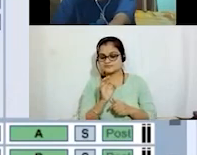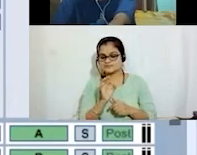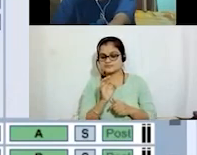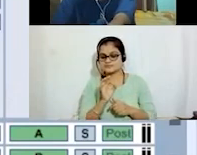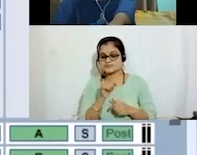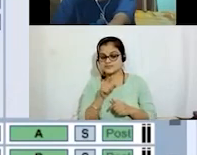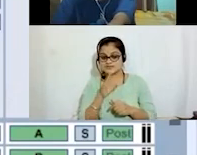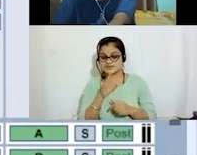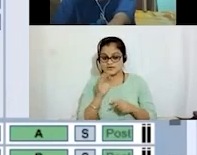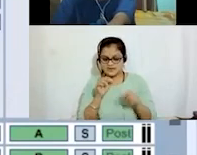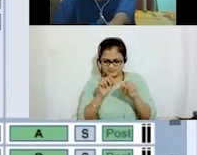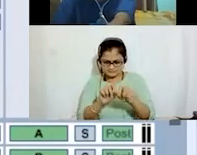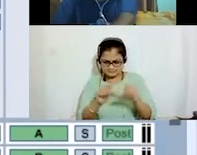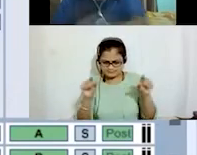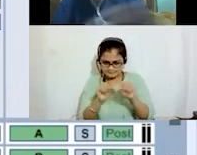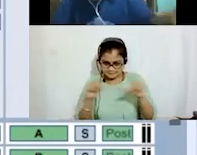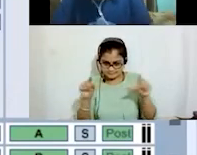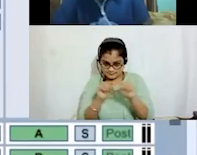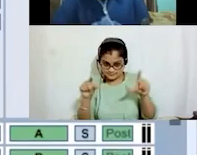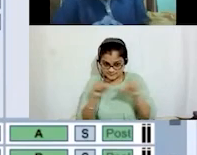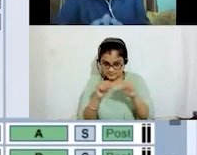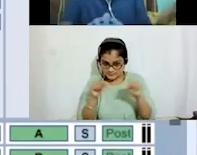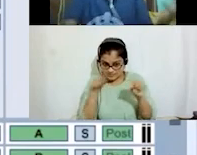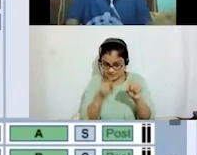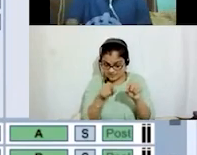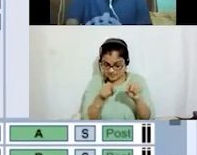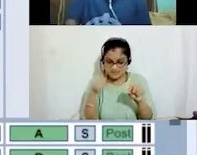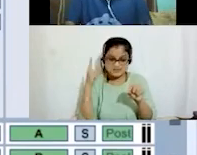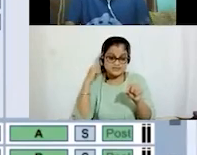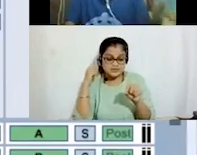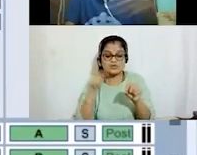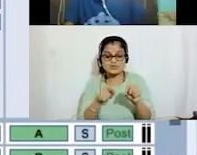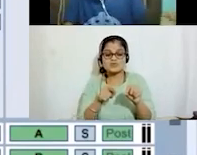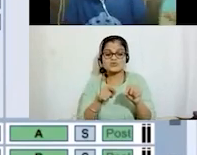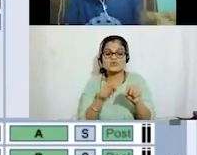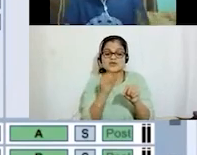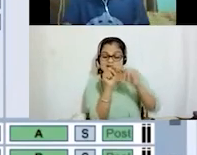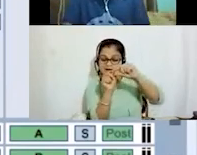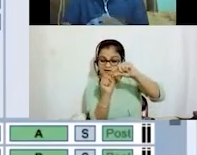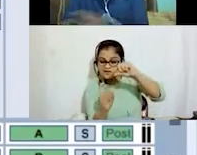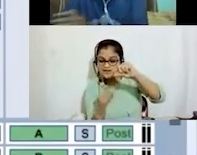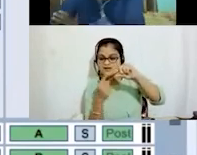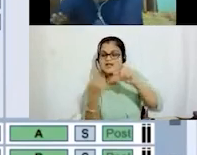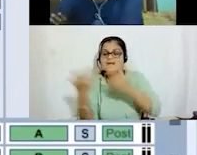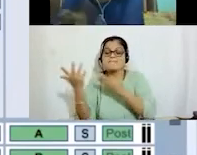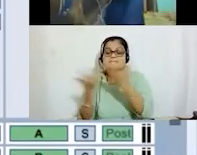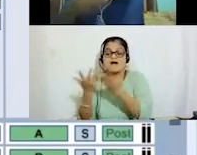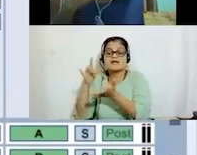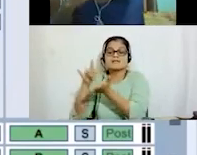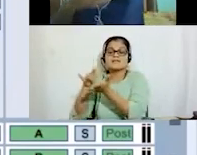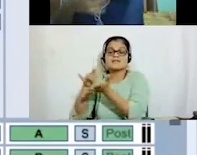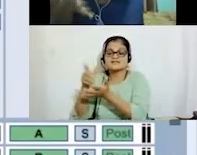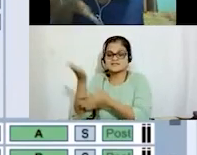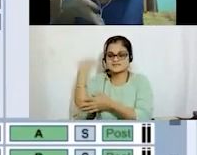something this close, and this was basically one of the records that I did in Fish Market. And like